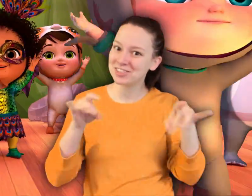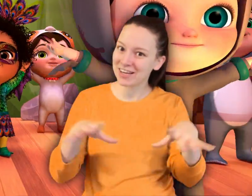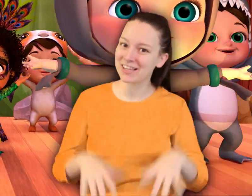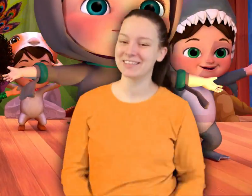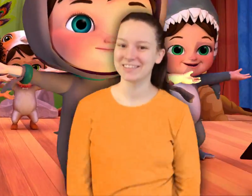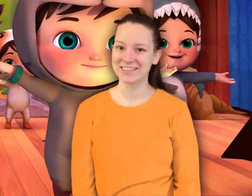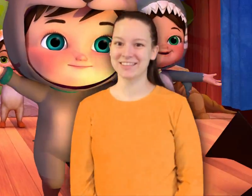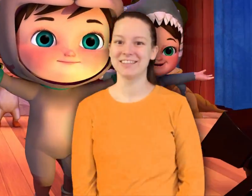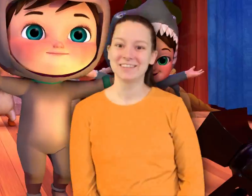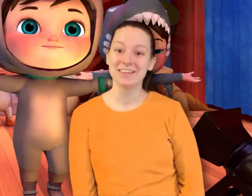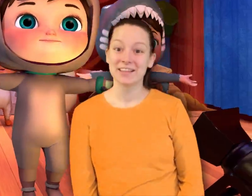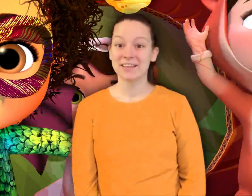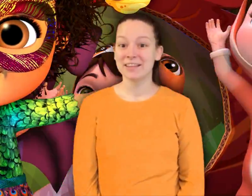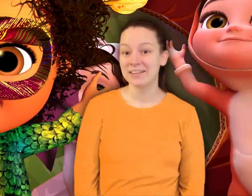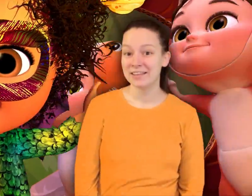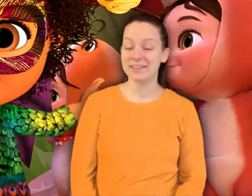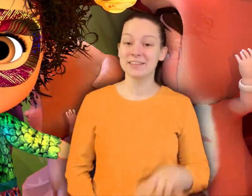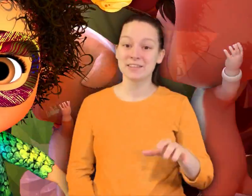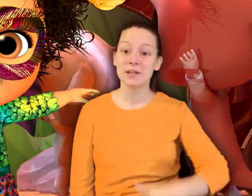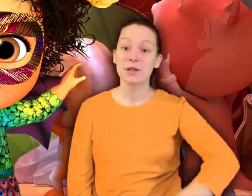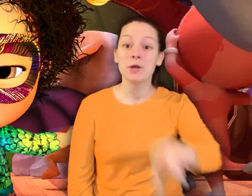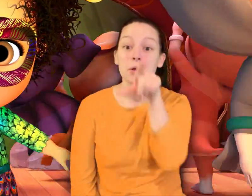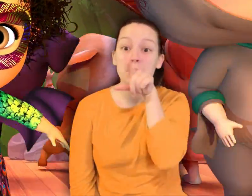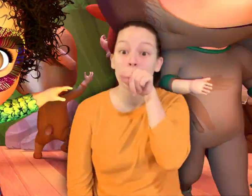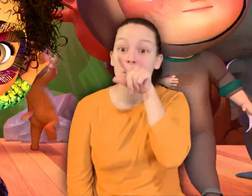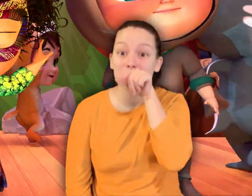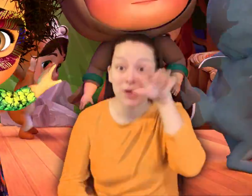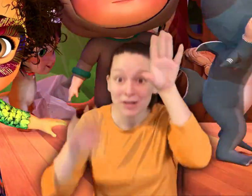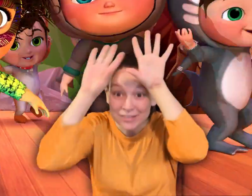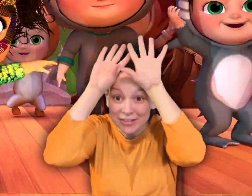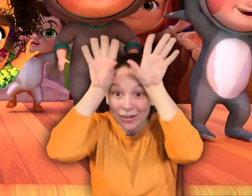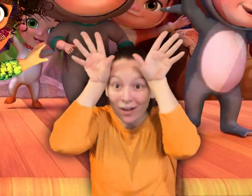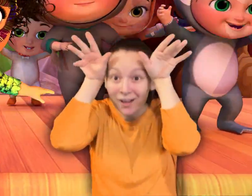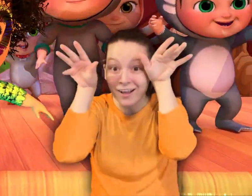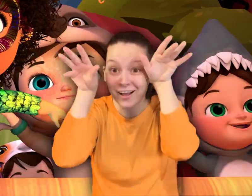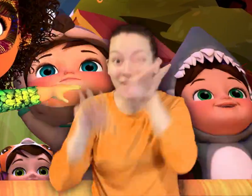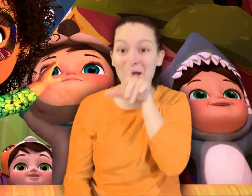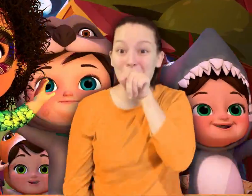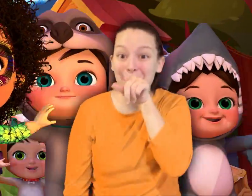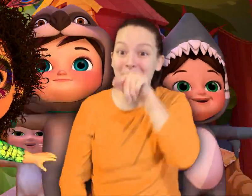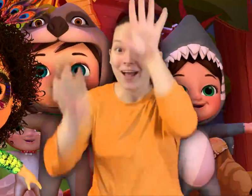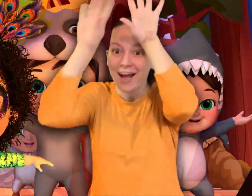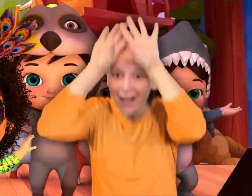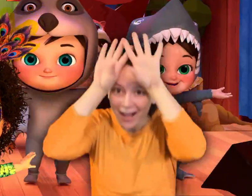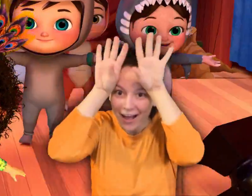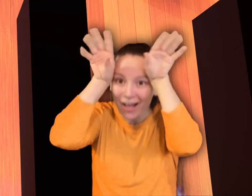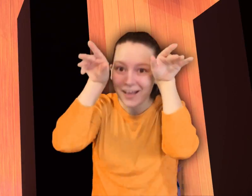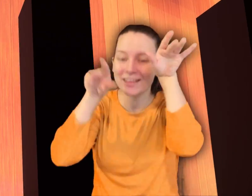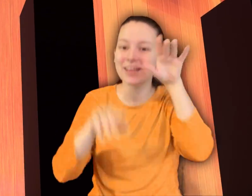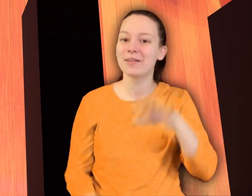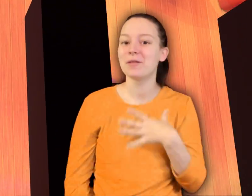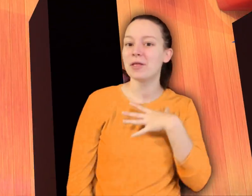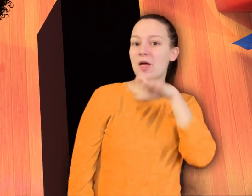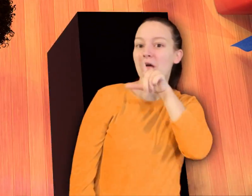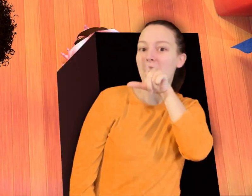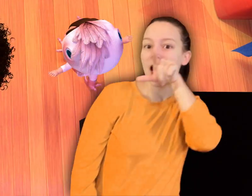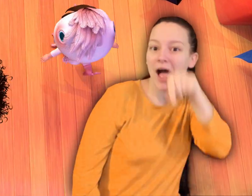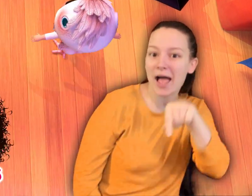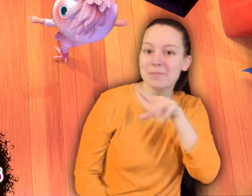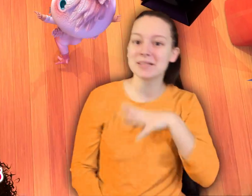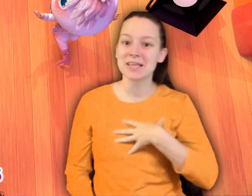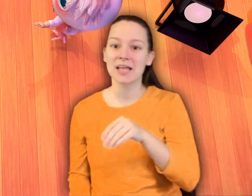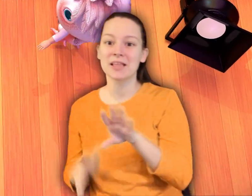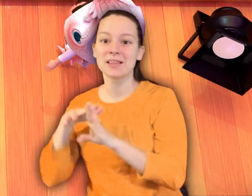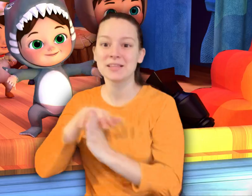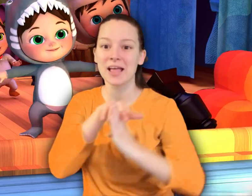in Australia with liar Birds too with liar Birds too with IIs and